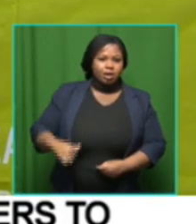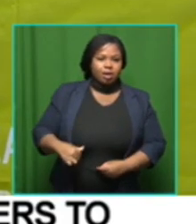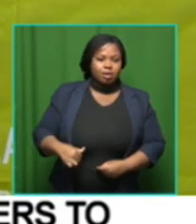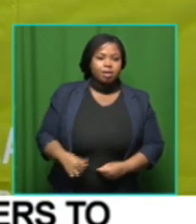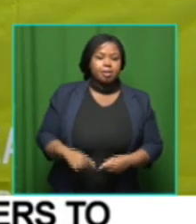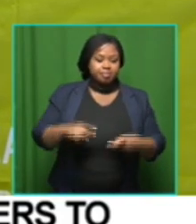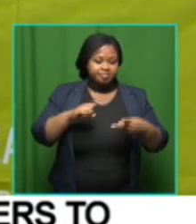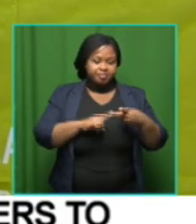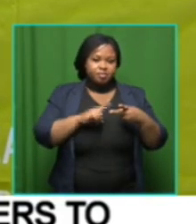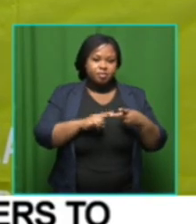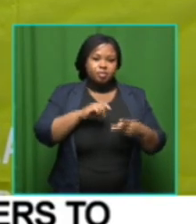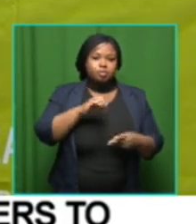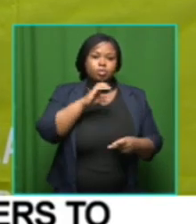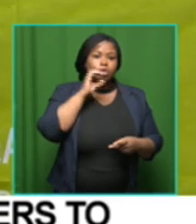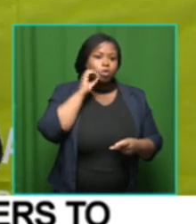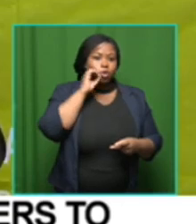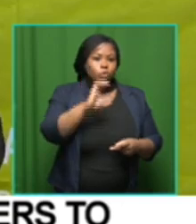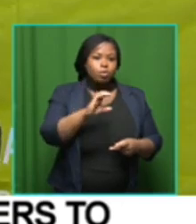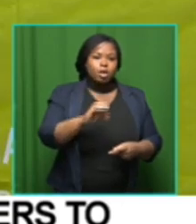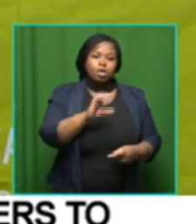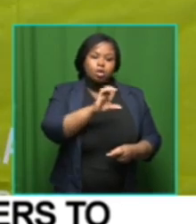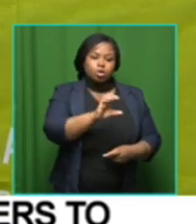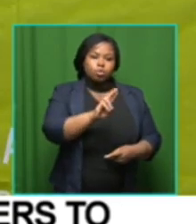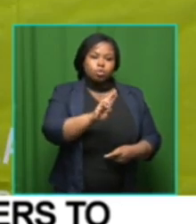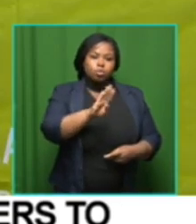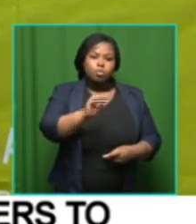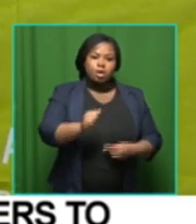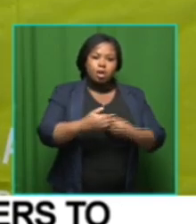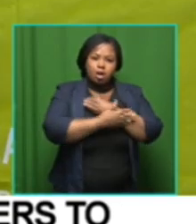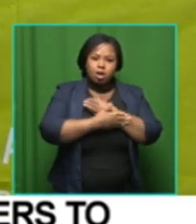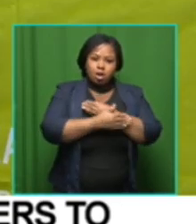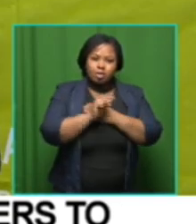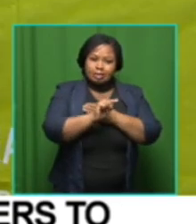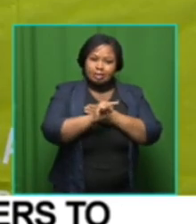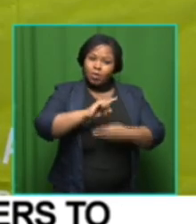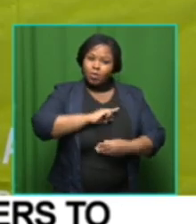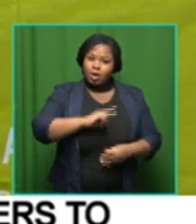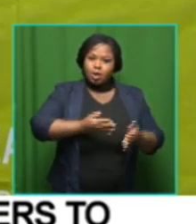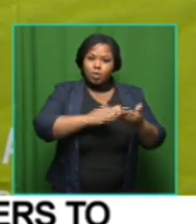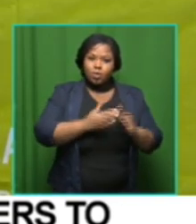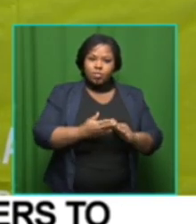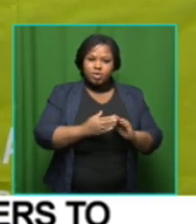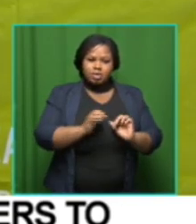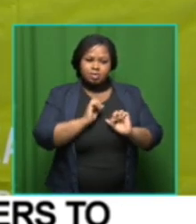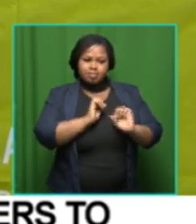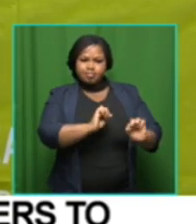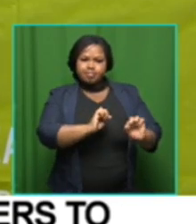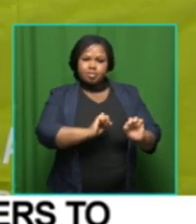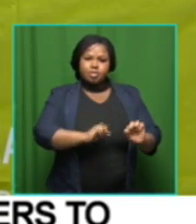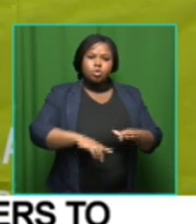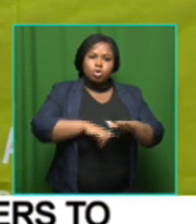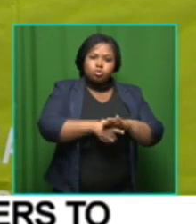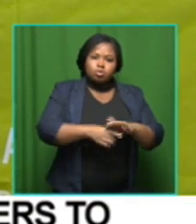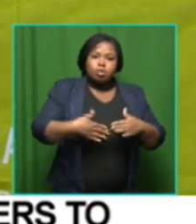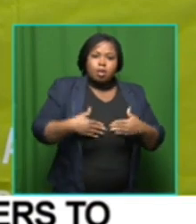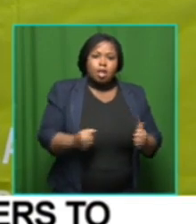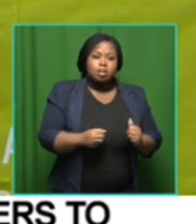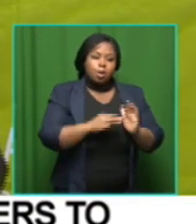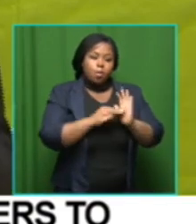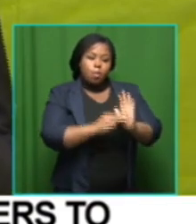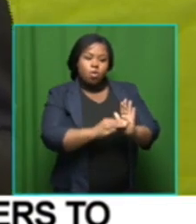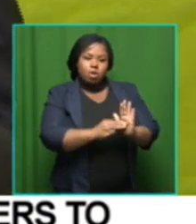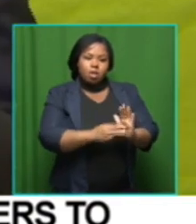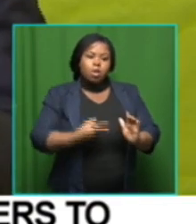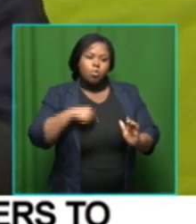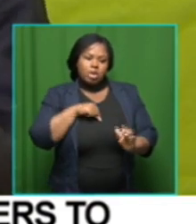of Cuba is that their community and district health model is actually one that we'd